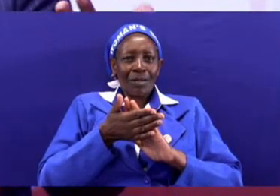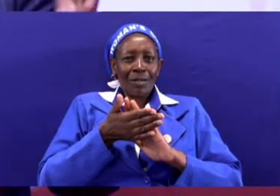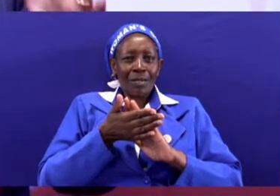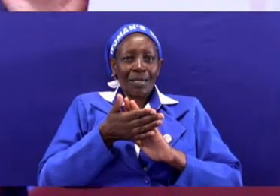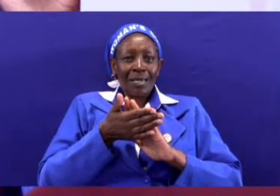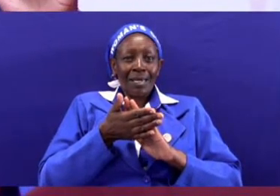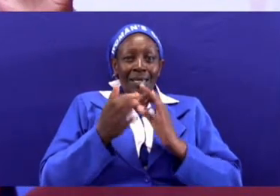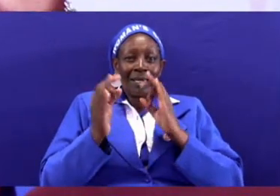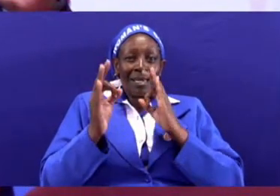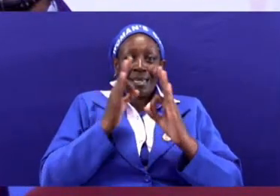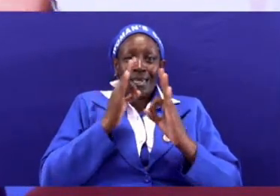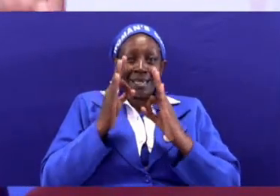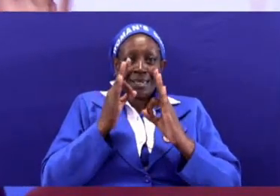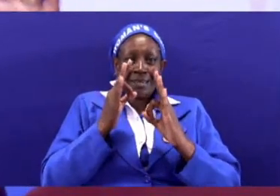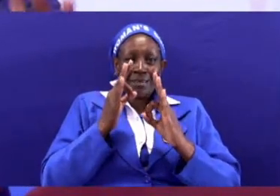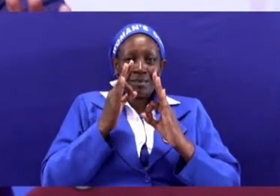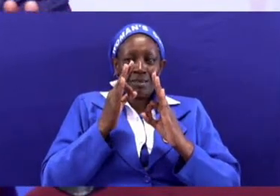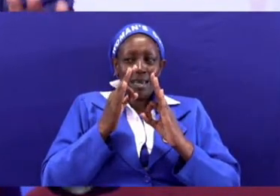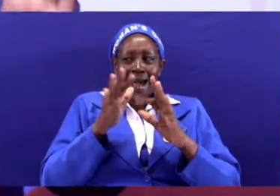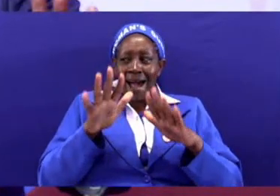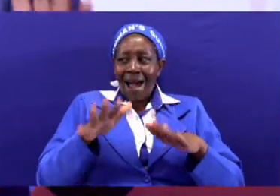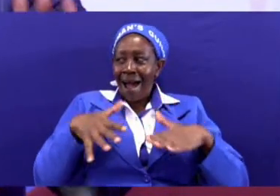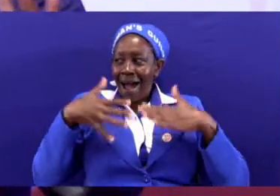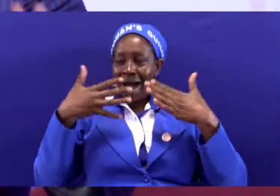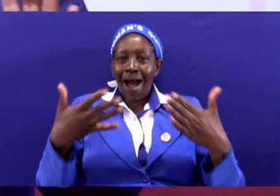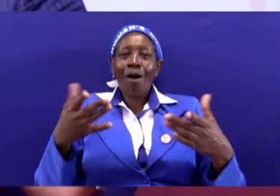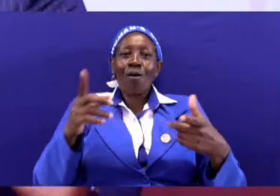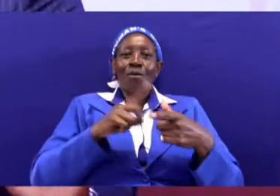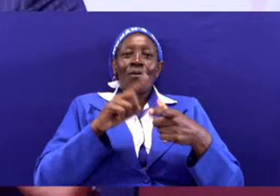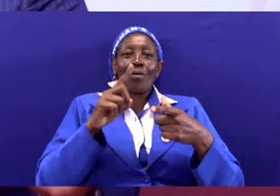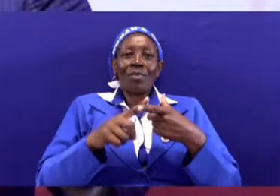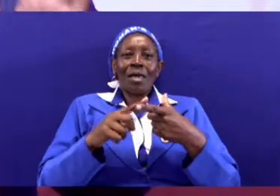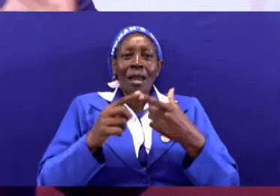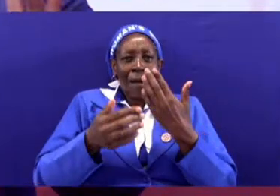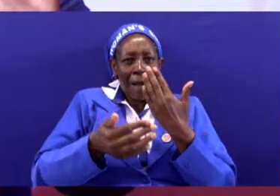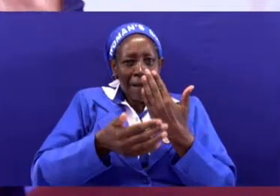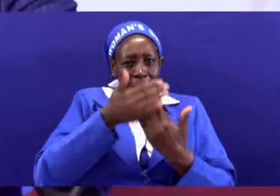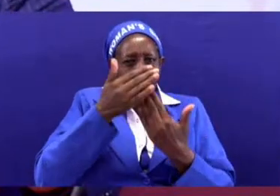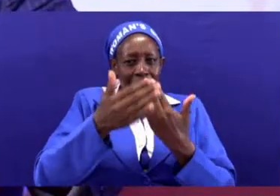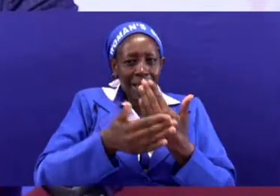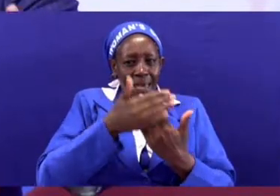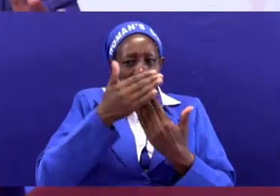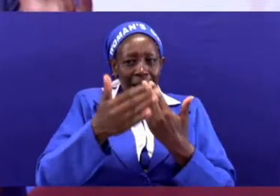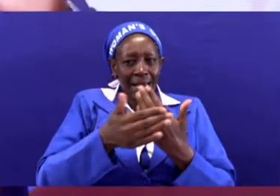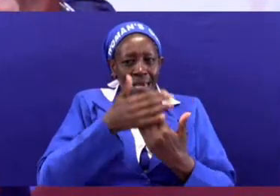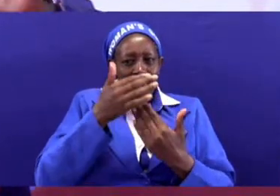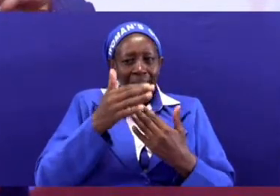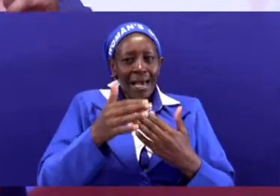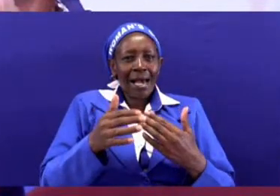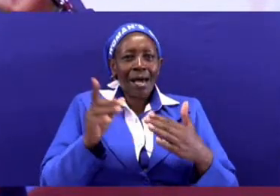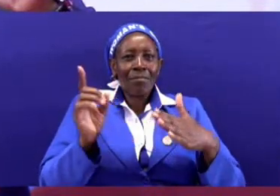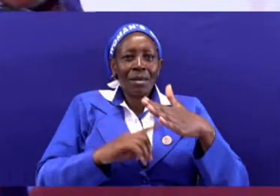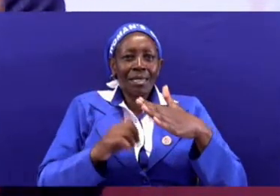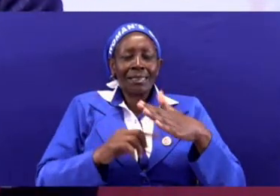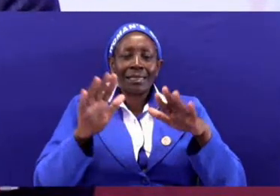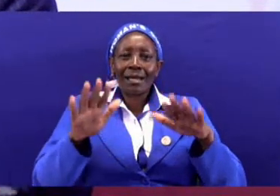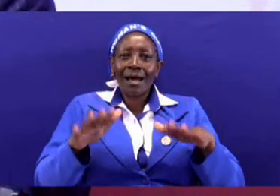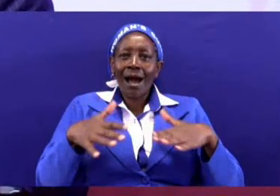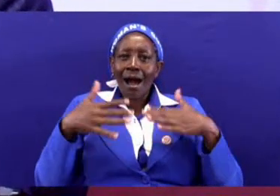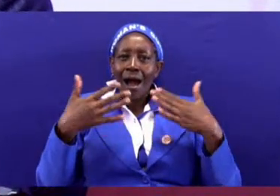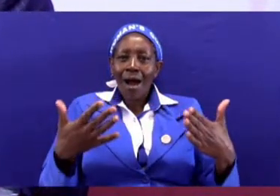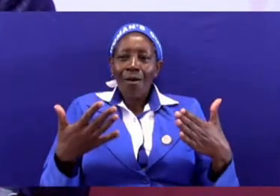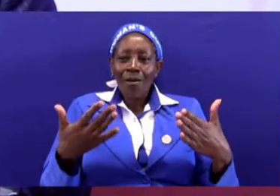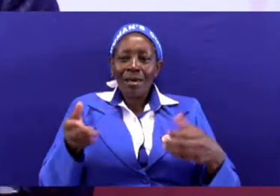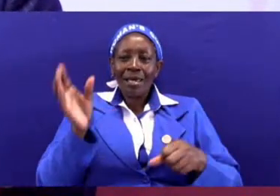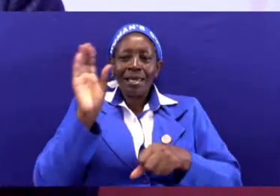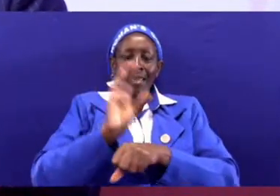passes. But then how do we then do pastoral care, pastoral ministry to those members in our congregation